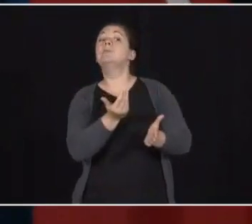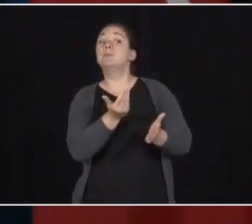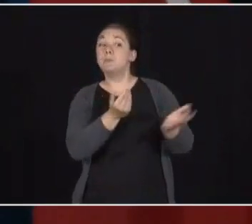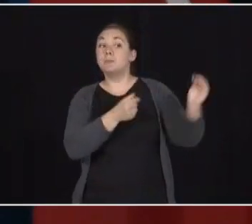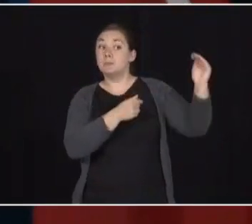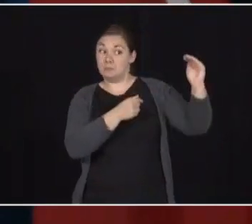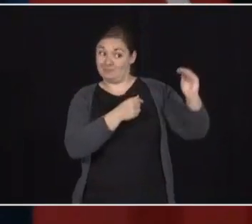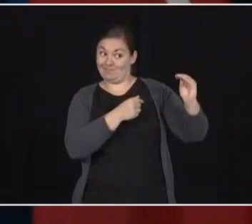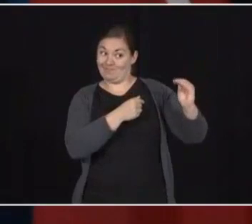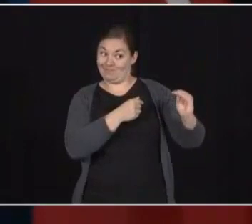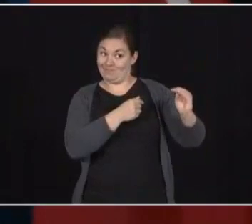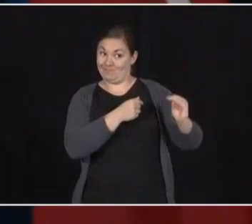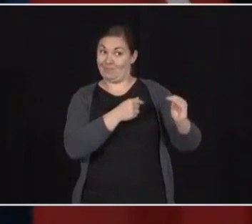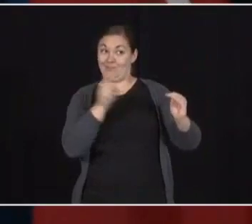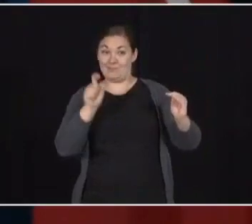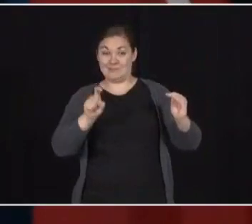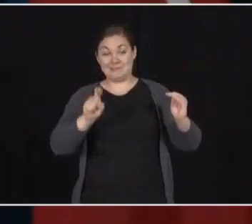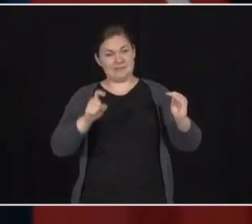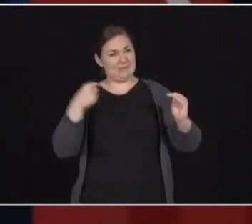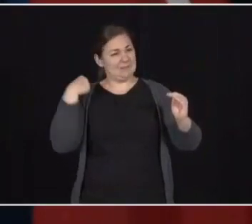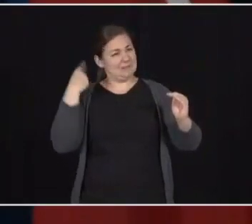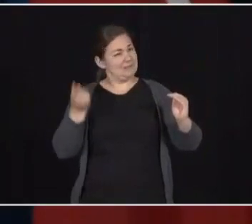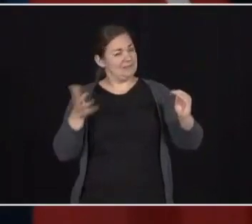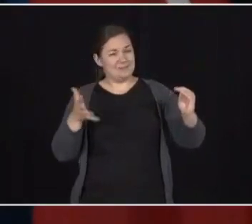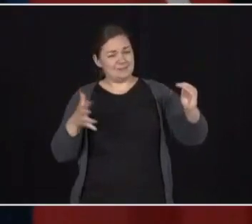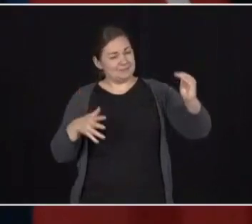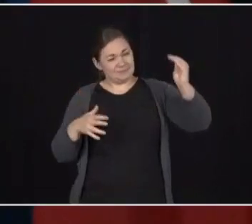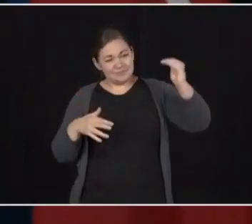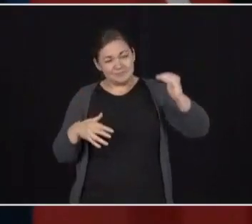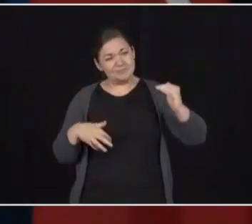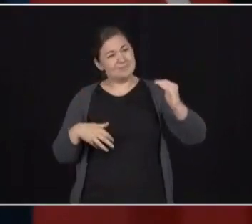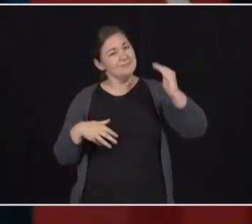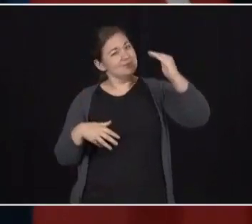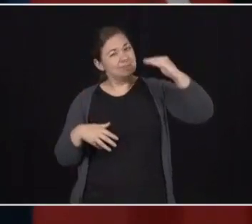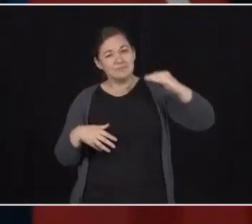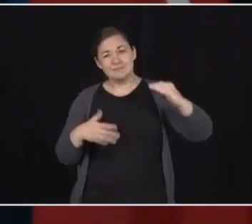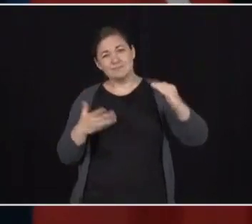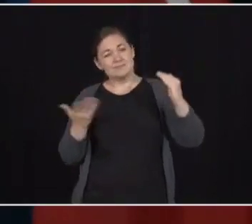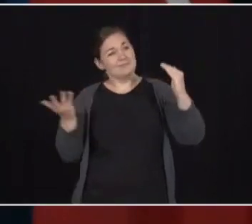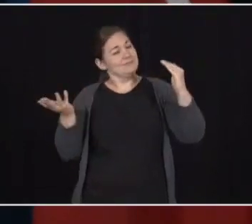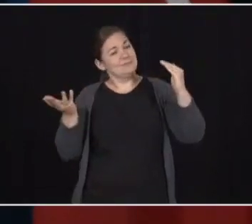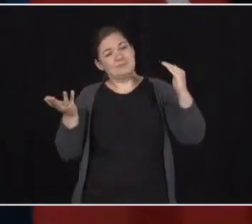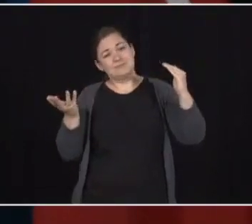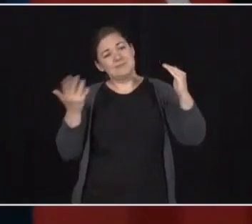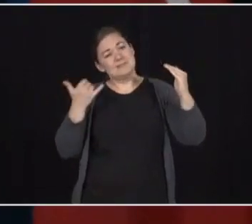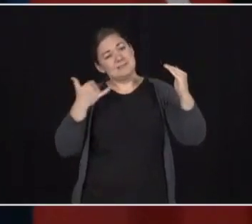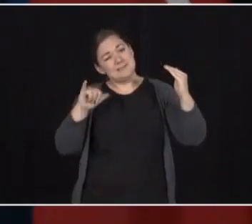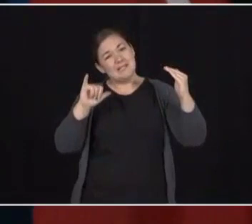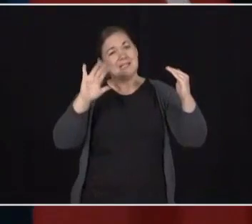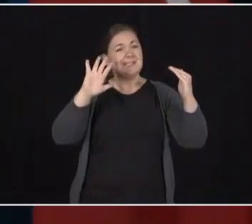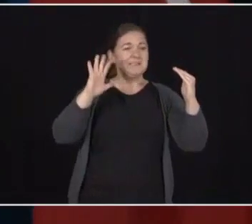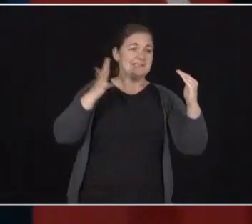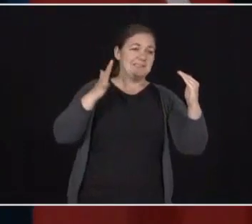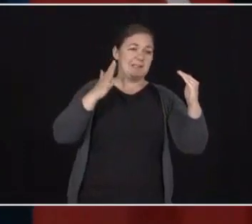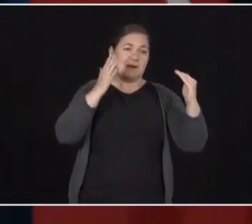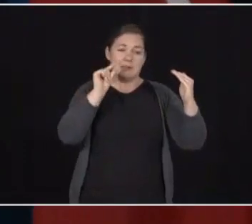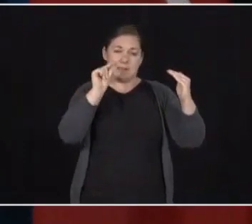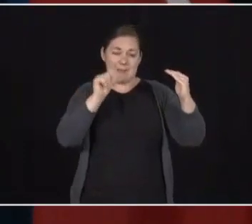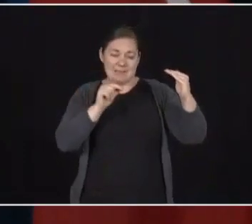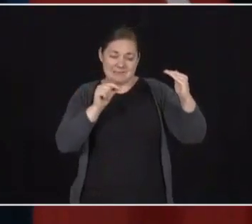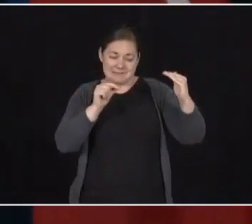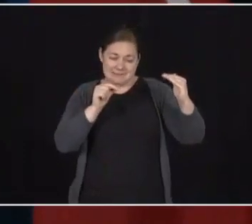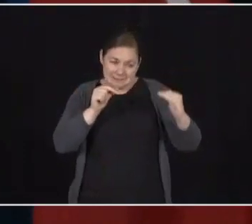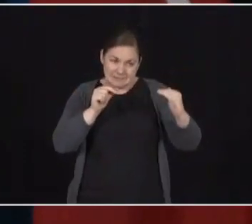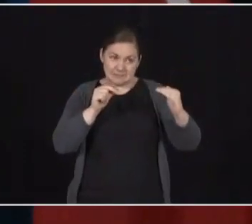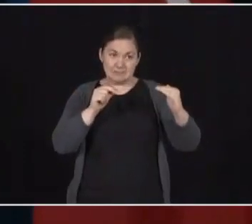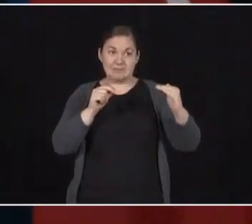have bobbed up and down a little bit in the last week to 10 days, but generally speaking, they seem to be going down. We also need to make